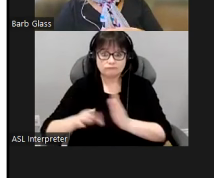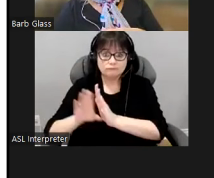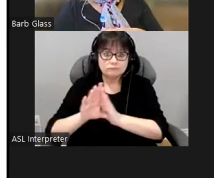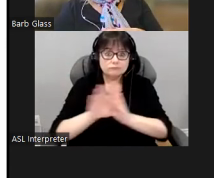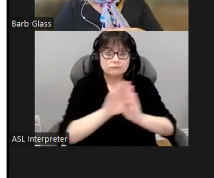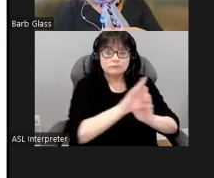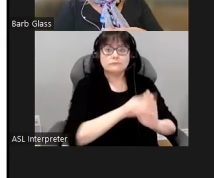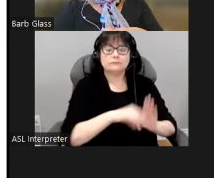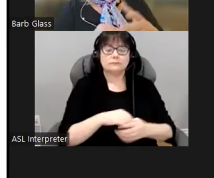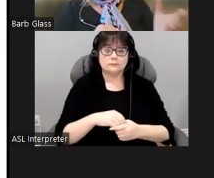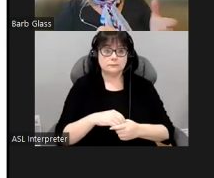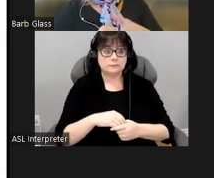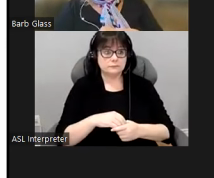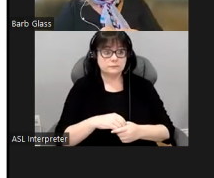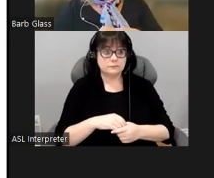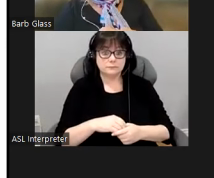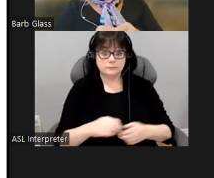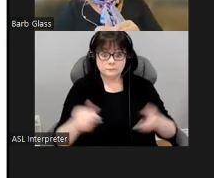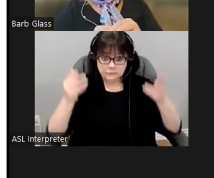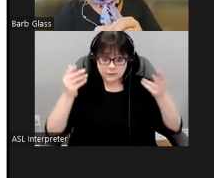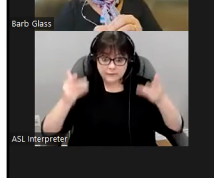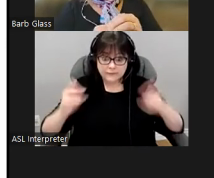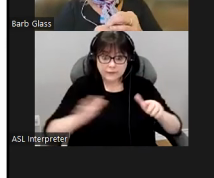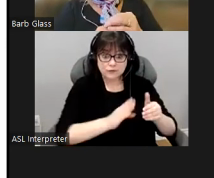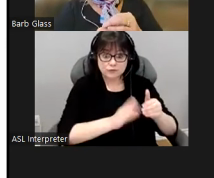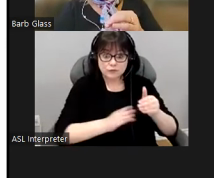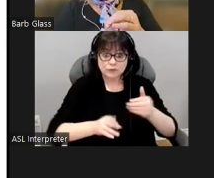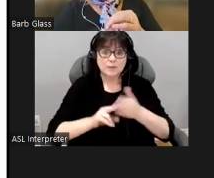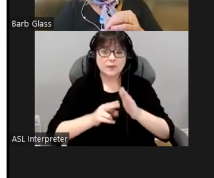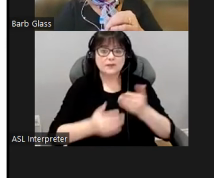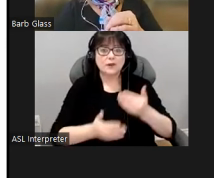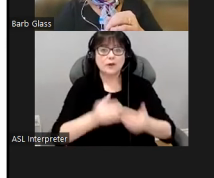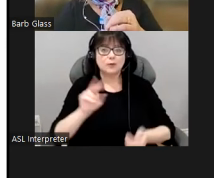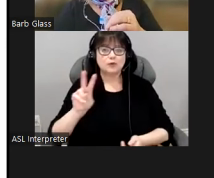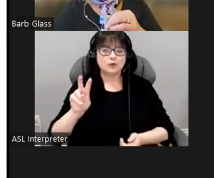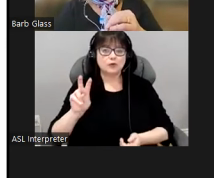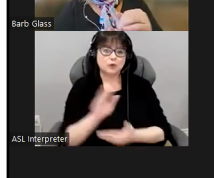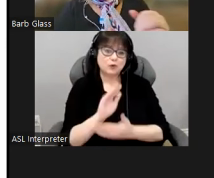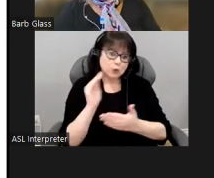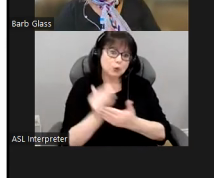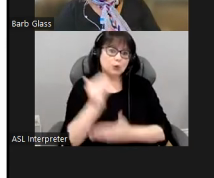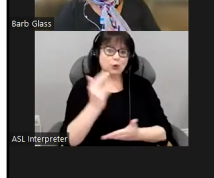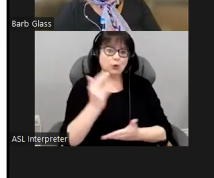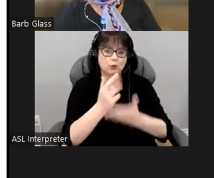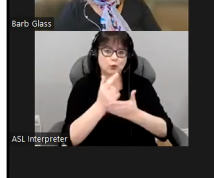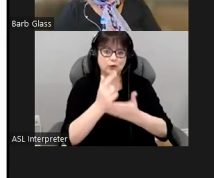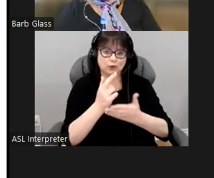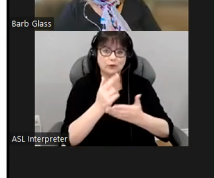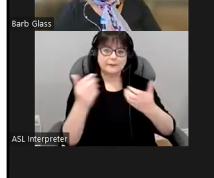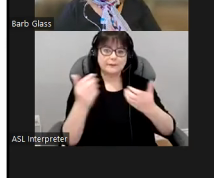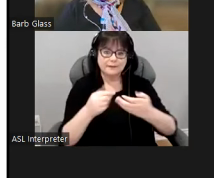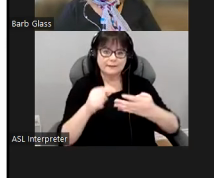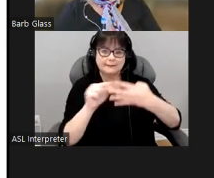all of these resources are completed, we're looking at almost 200 new ones under the 4 themes that you can see on your screen.